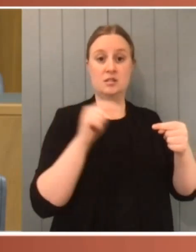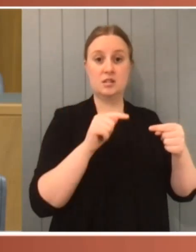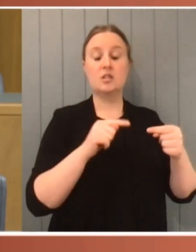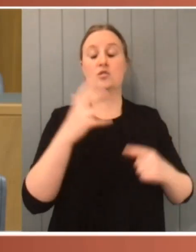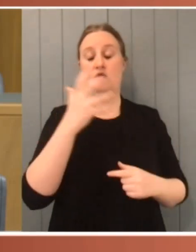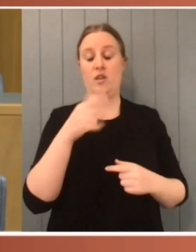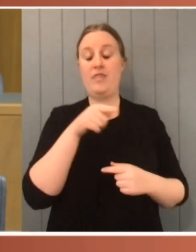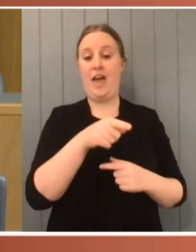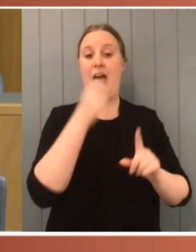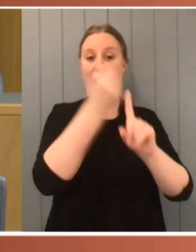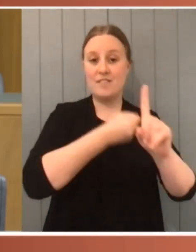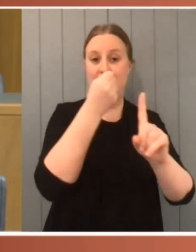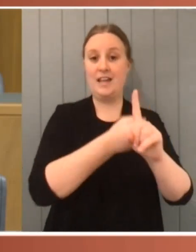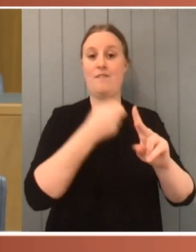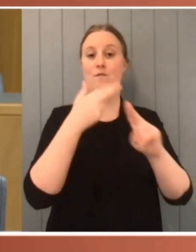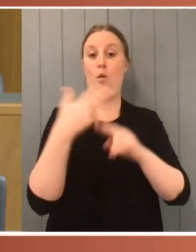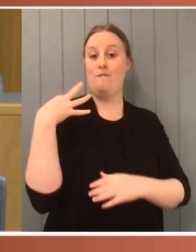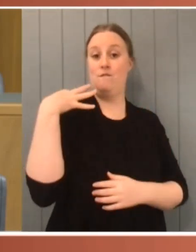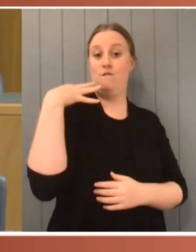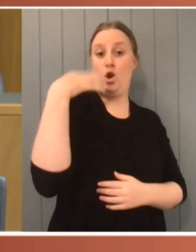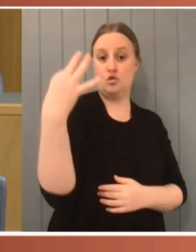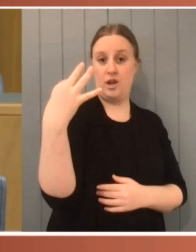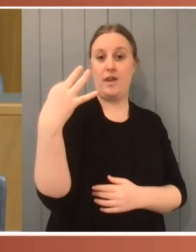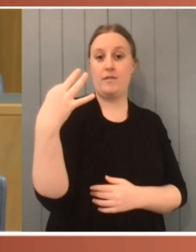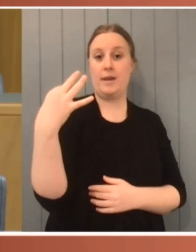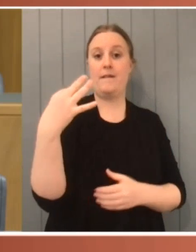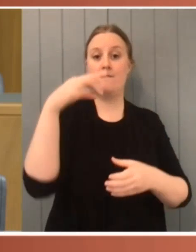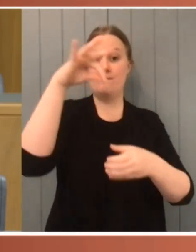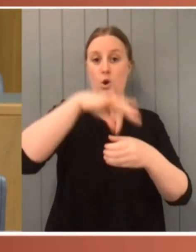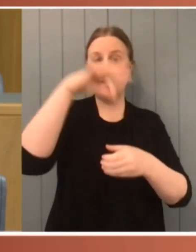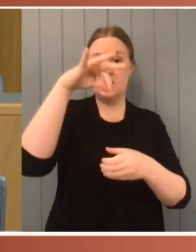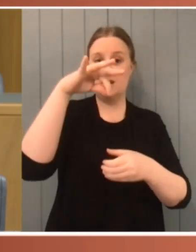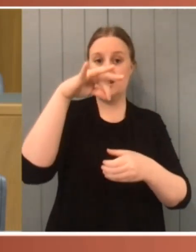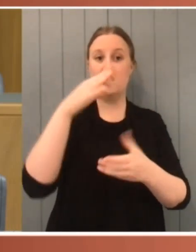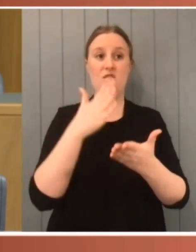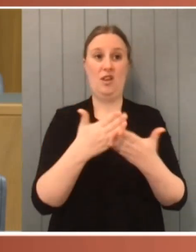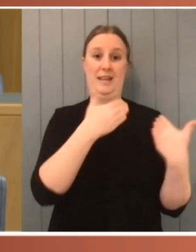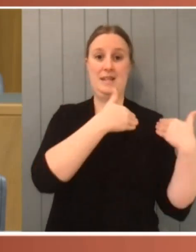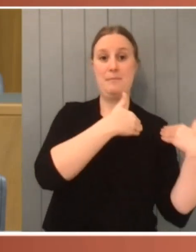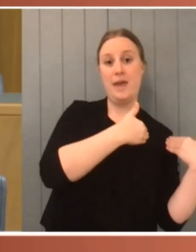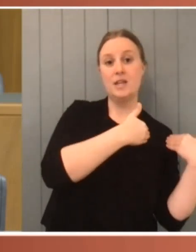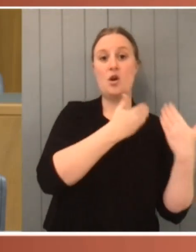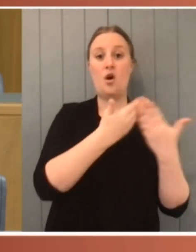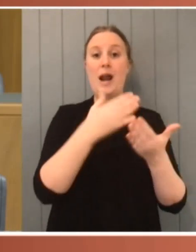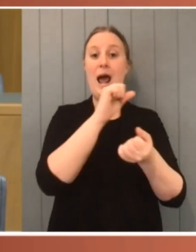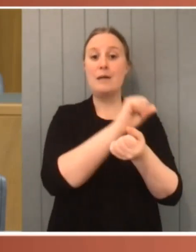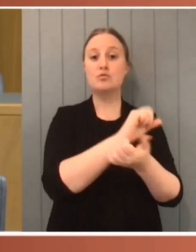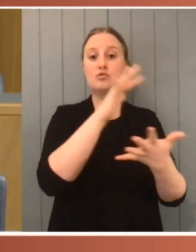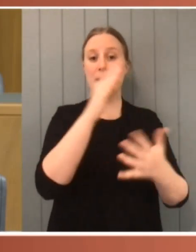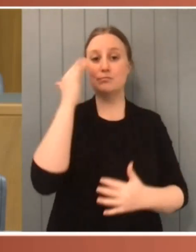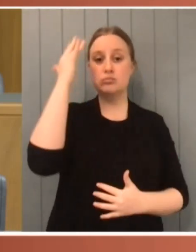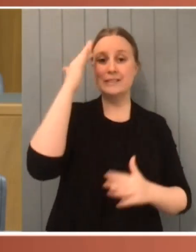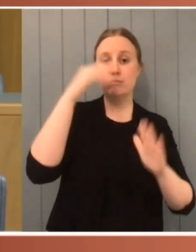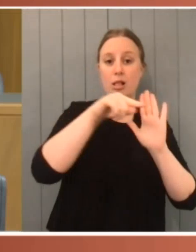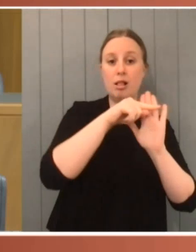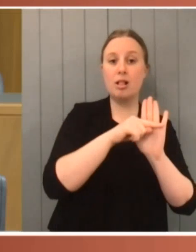advocating for voluntary voting, they were typically dependent on abstract principles or untested assertions about